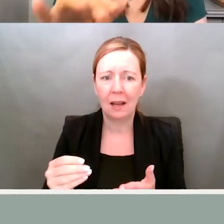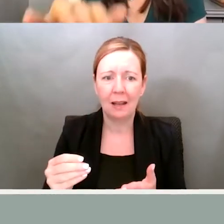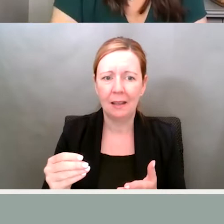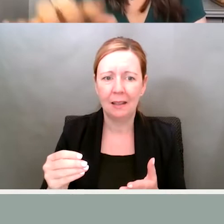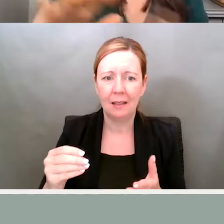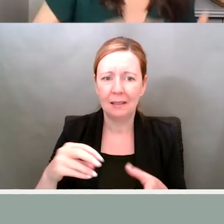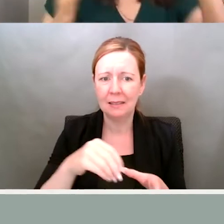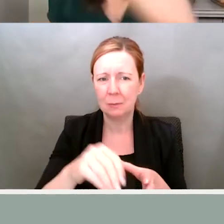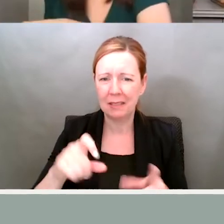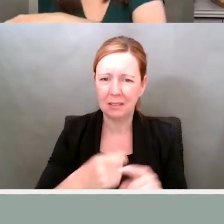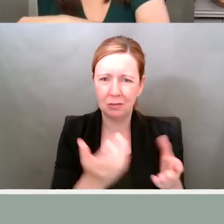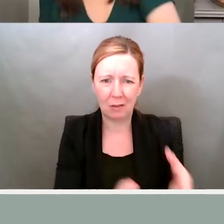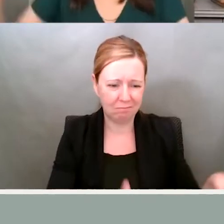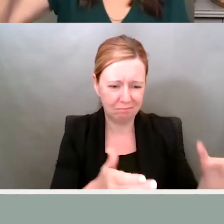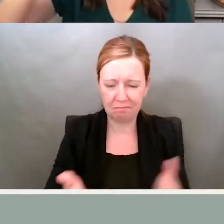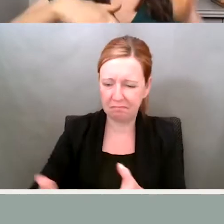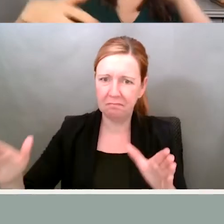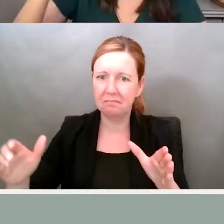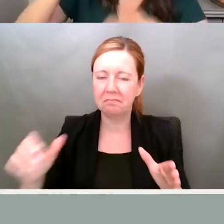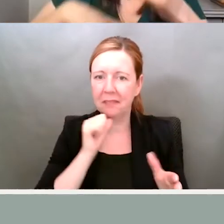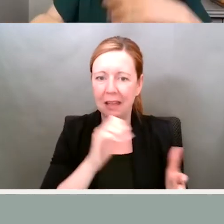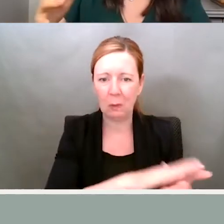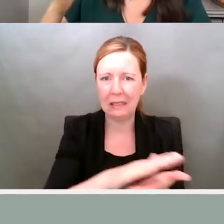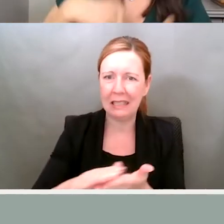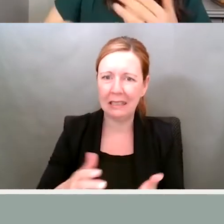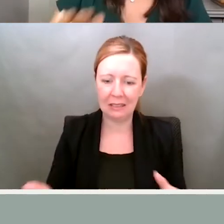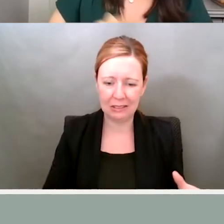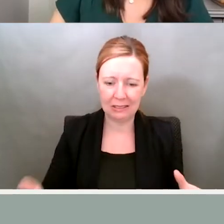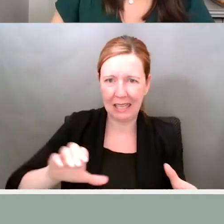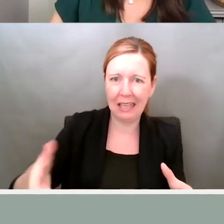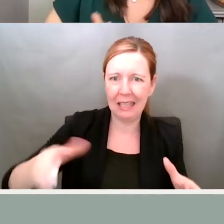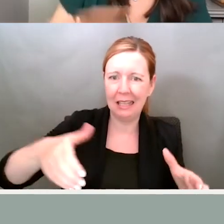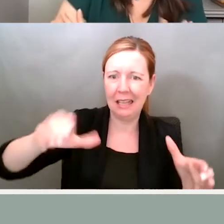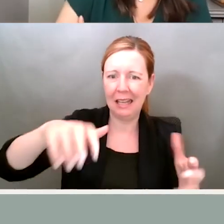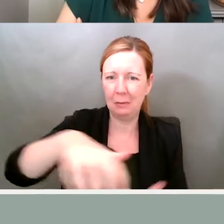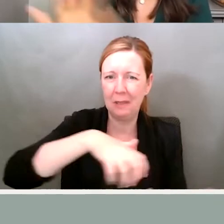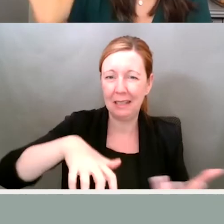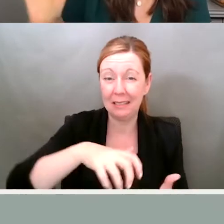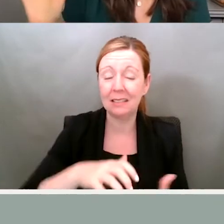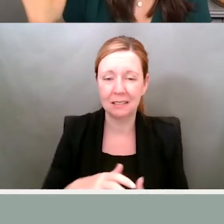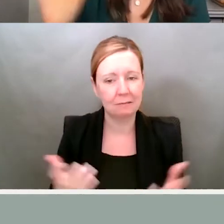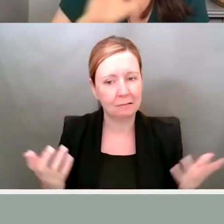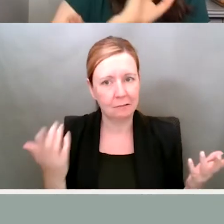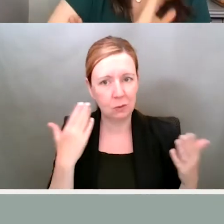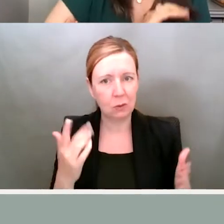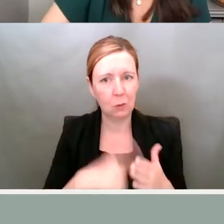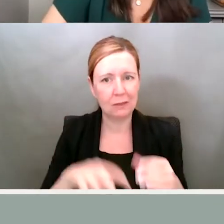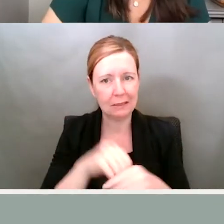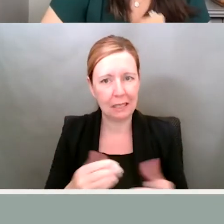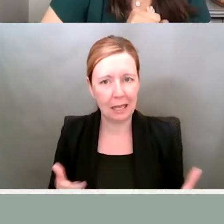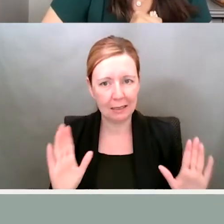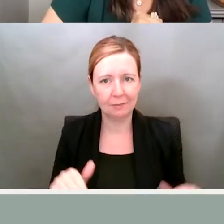They don't clear them out. They just kind of keep adding to the top there and mix it up. So you don't know what's in there.